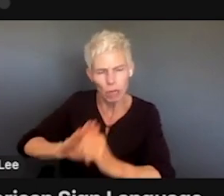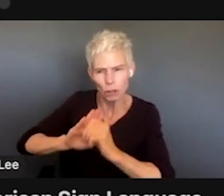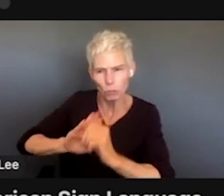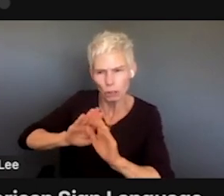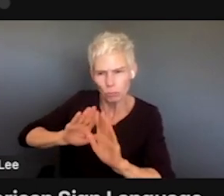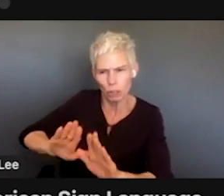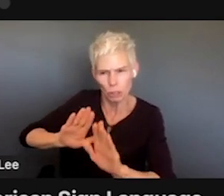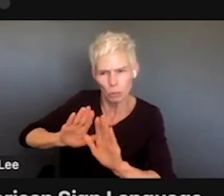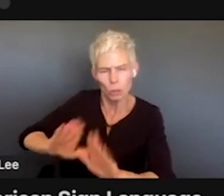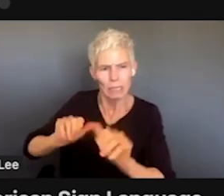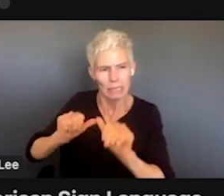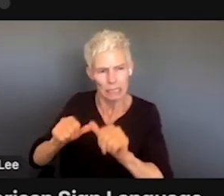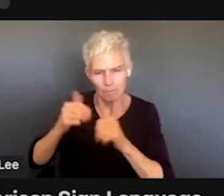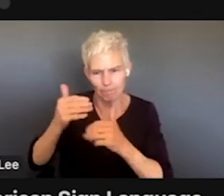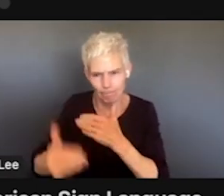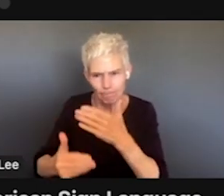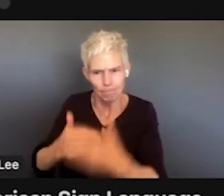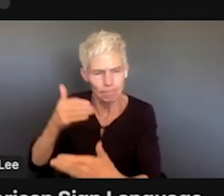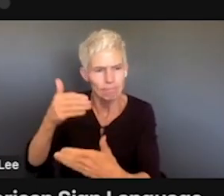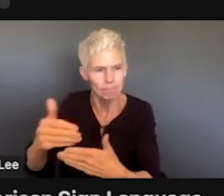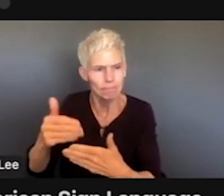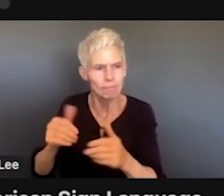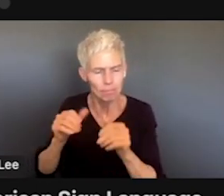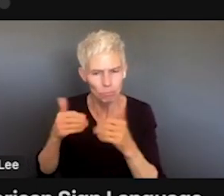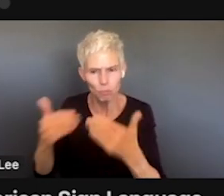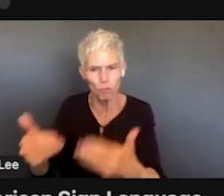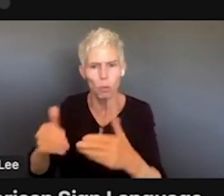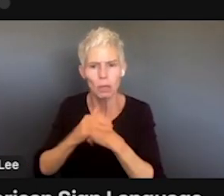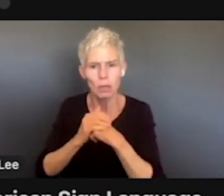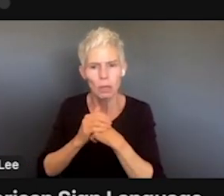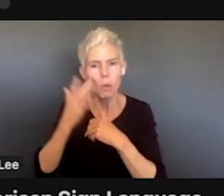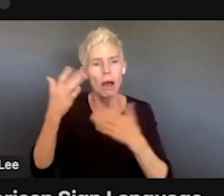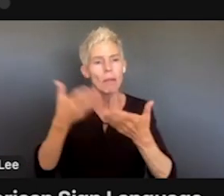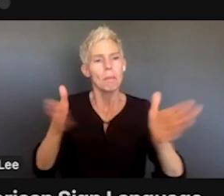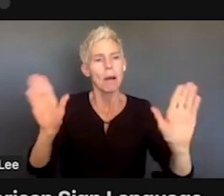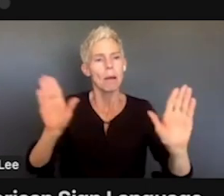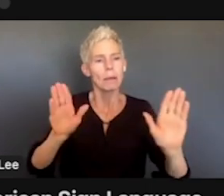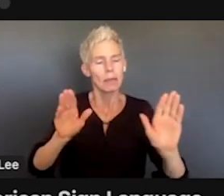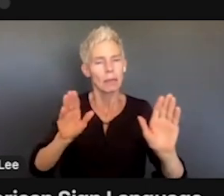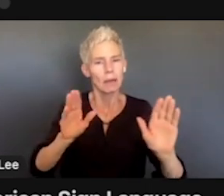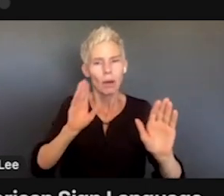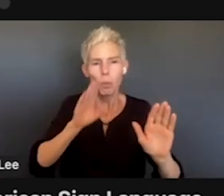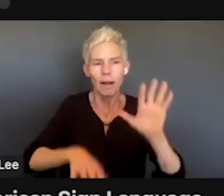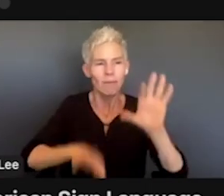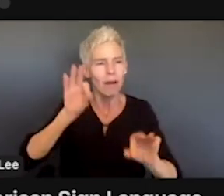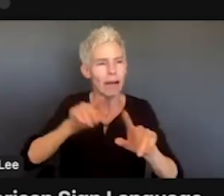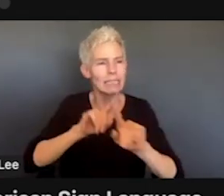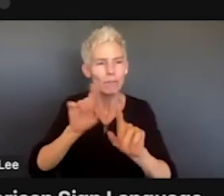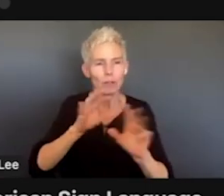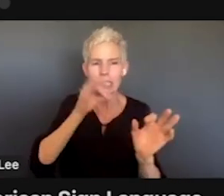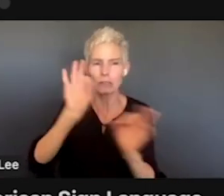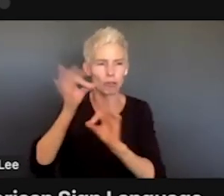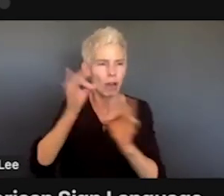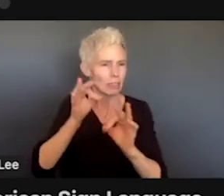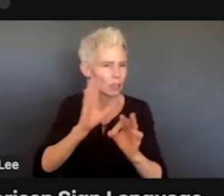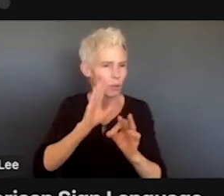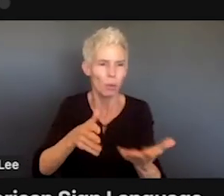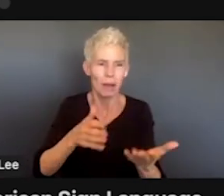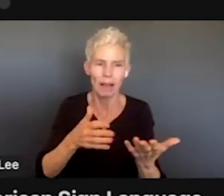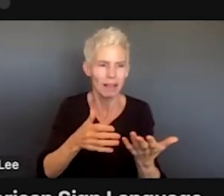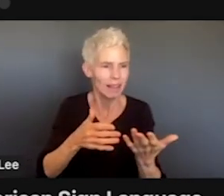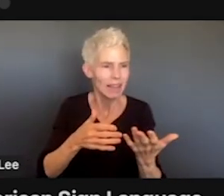forward, because the public will find distractions to take away